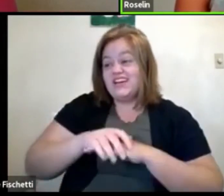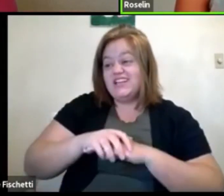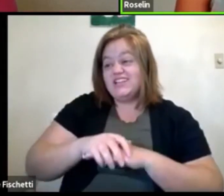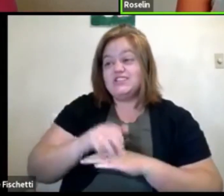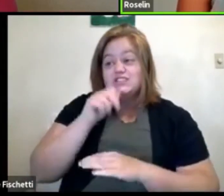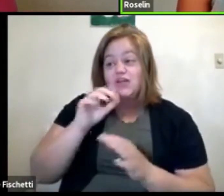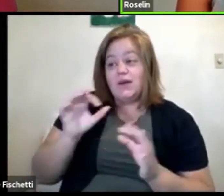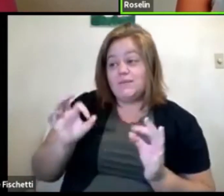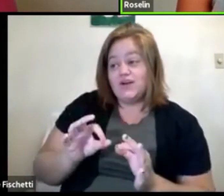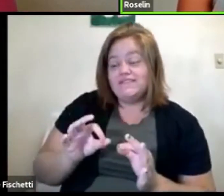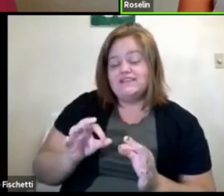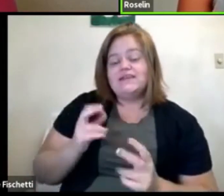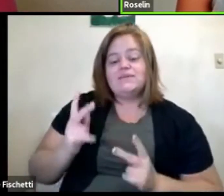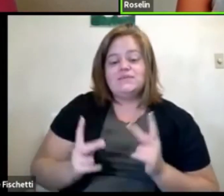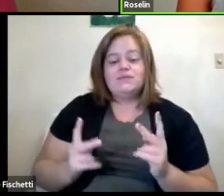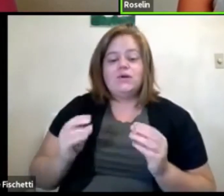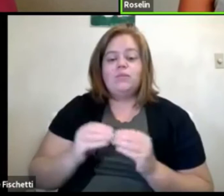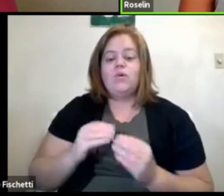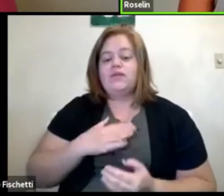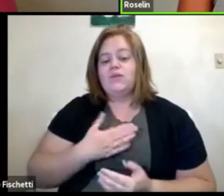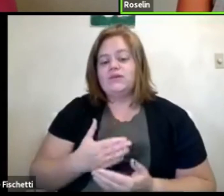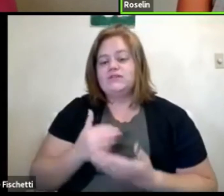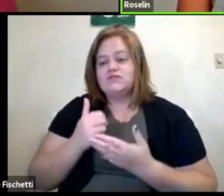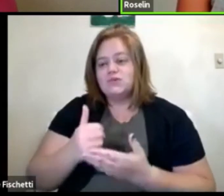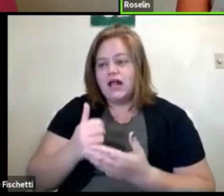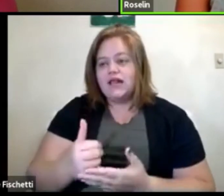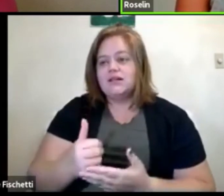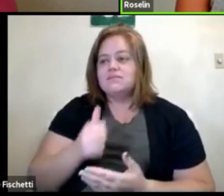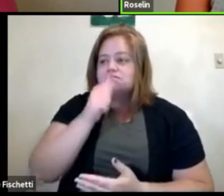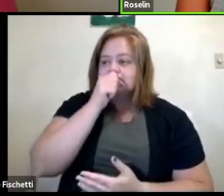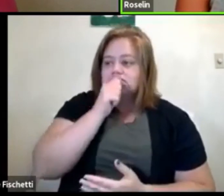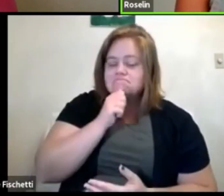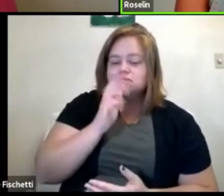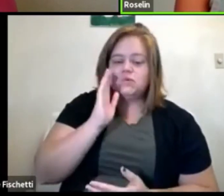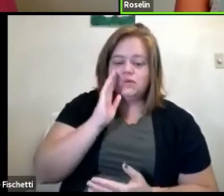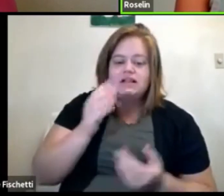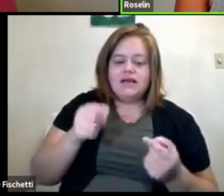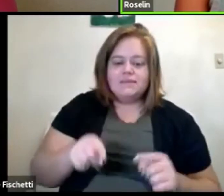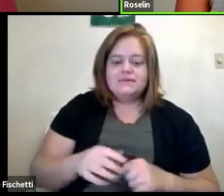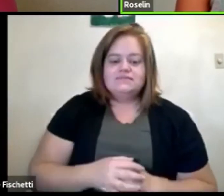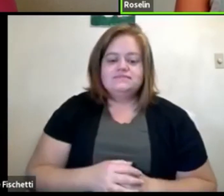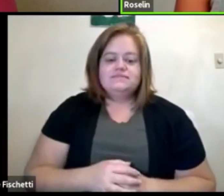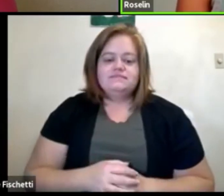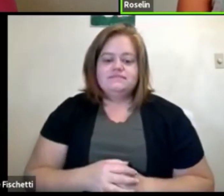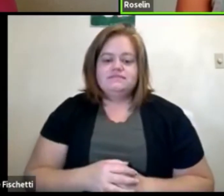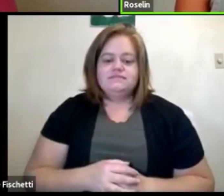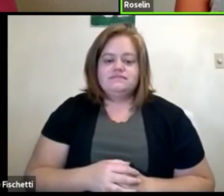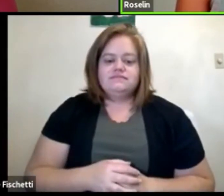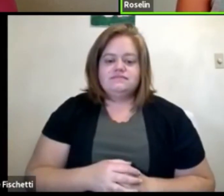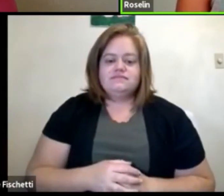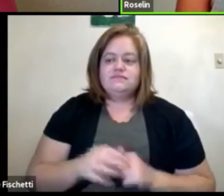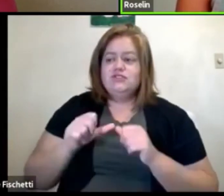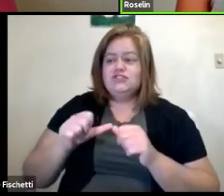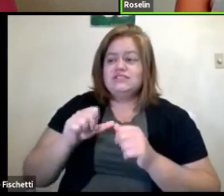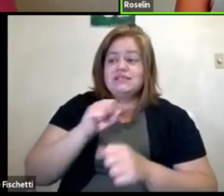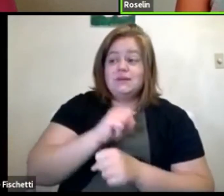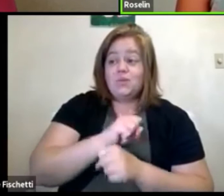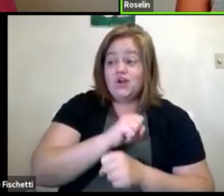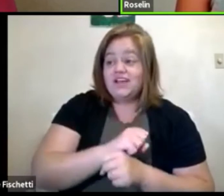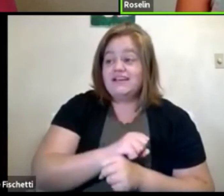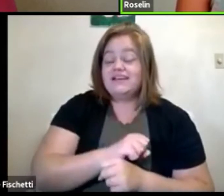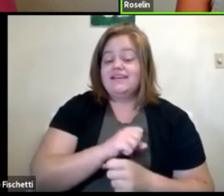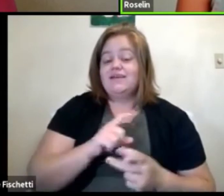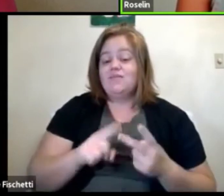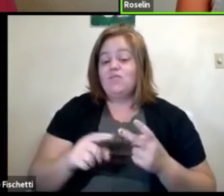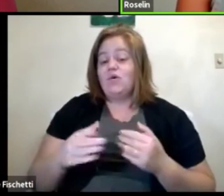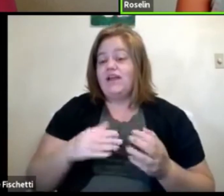perfect, people are more than willing to help you. And just keep working hard, do what you need to